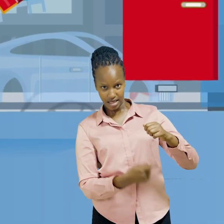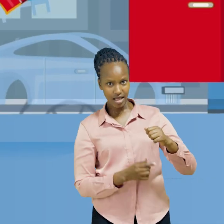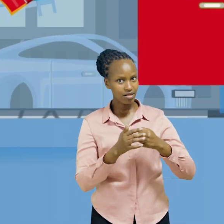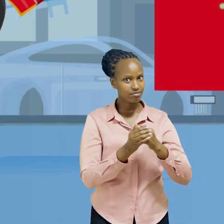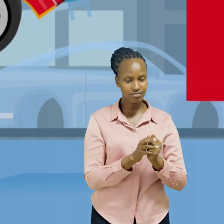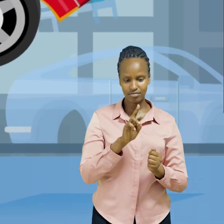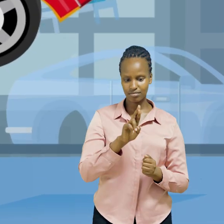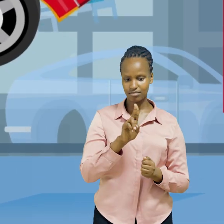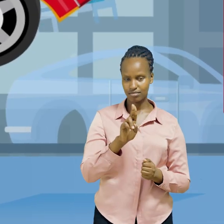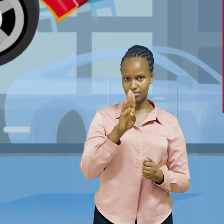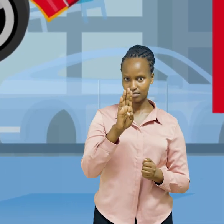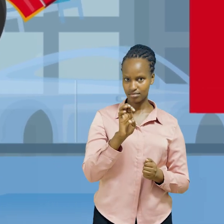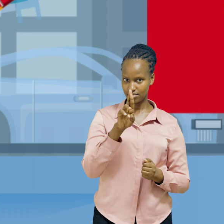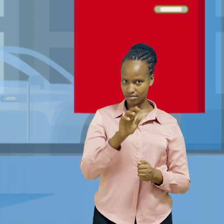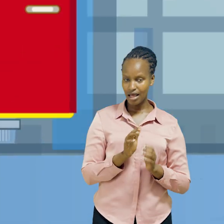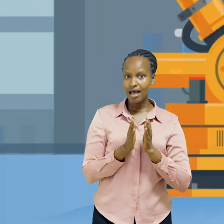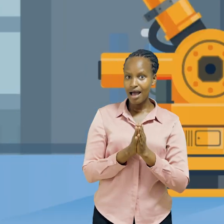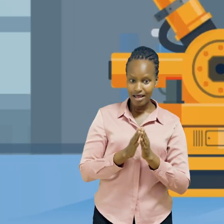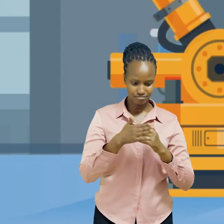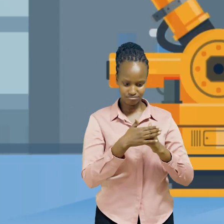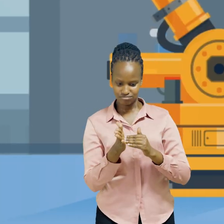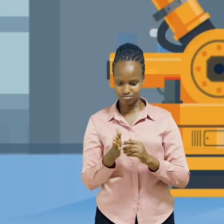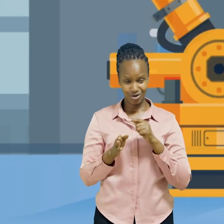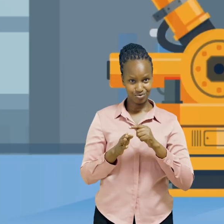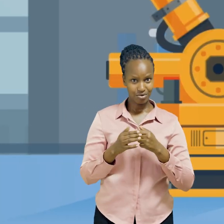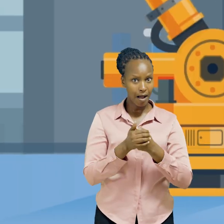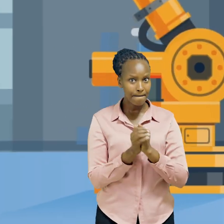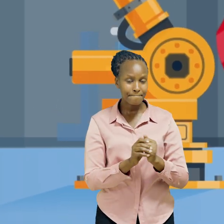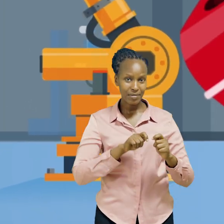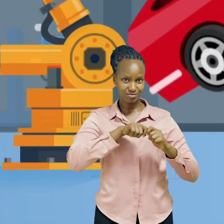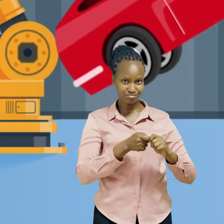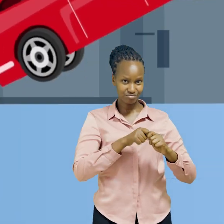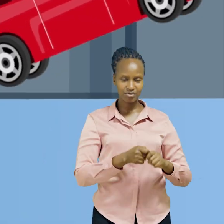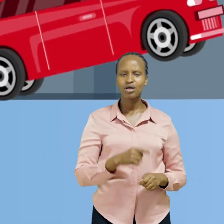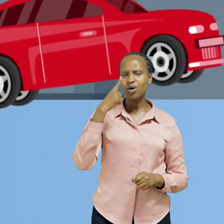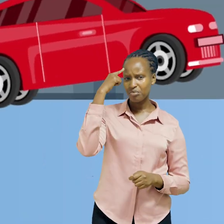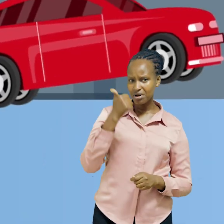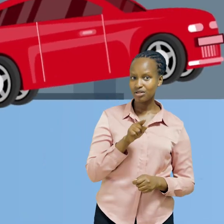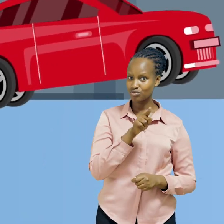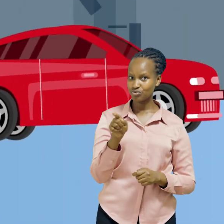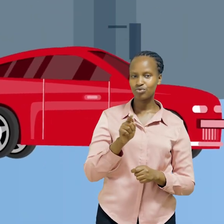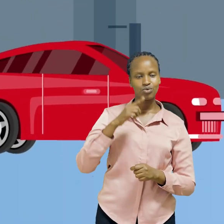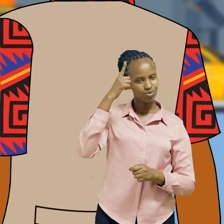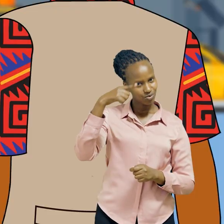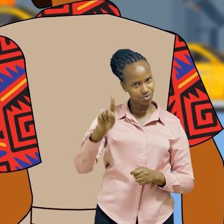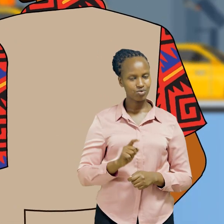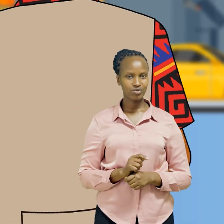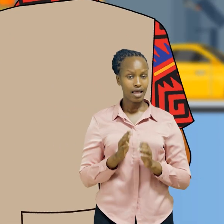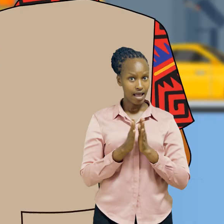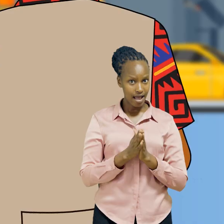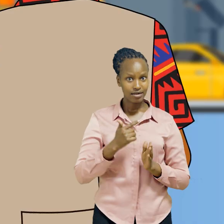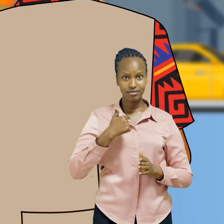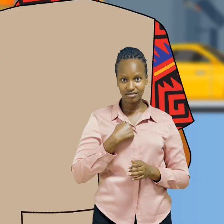are made out of rubber. And the doors are made out of metal. Brilliant, you're all correct. I'm